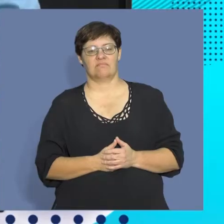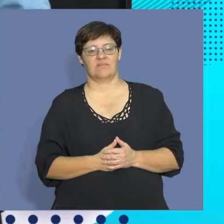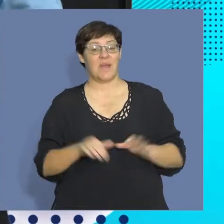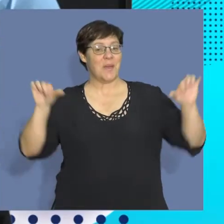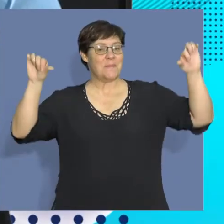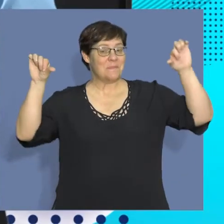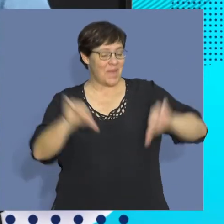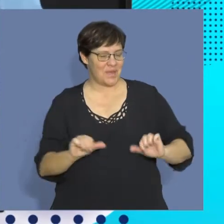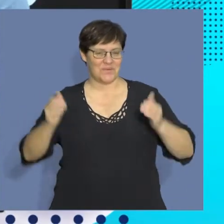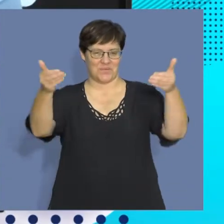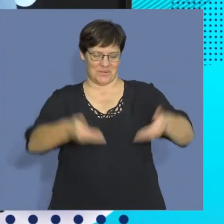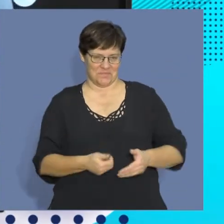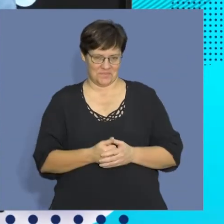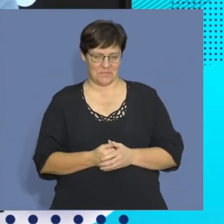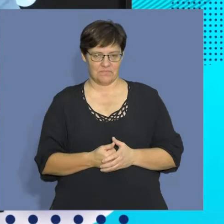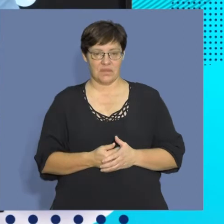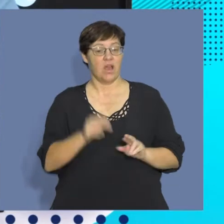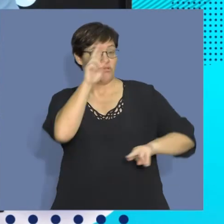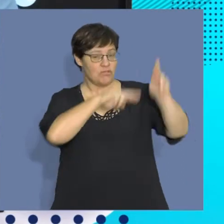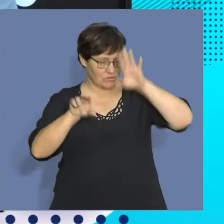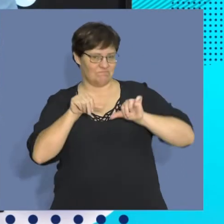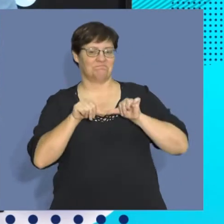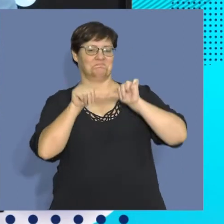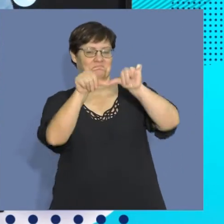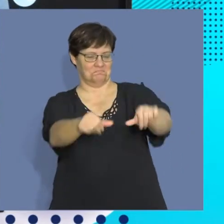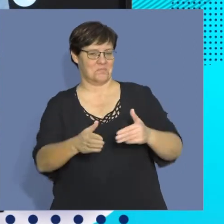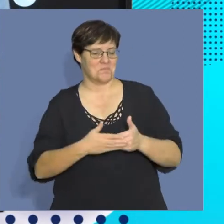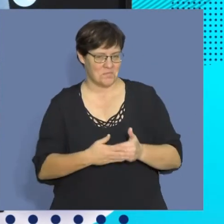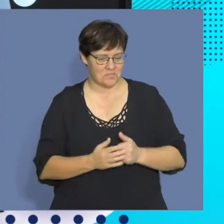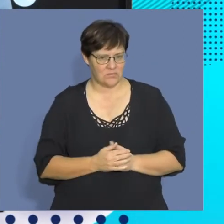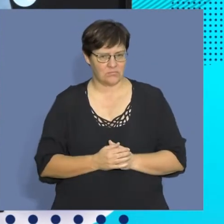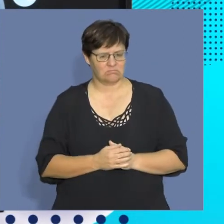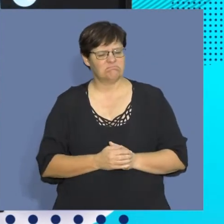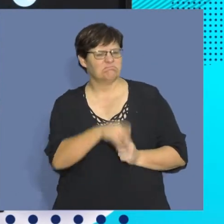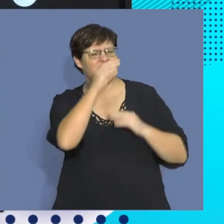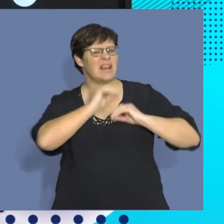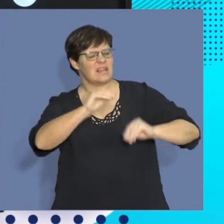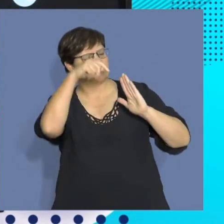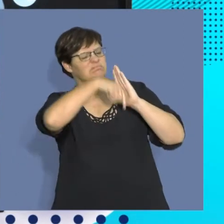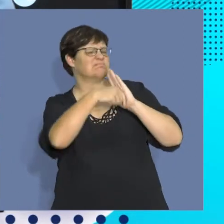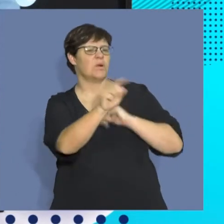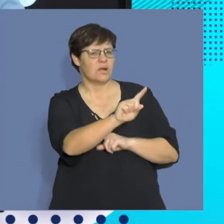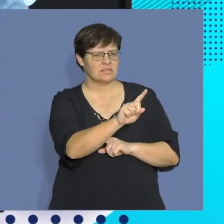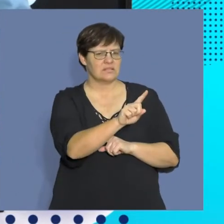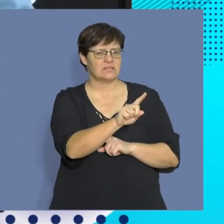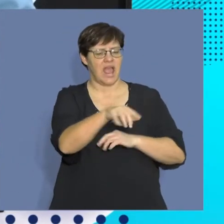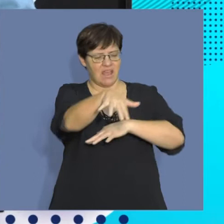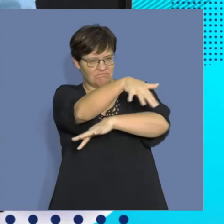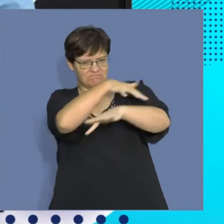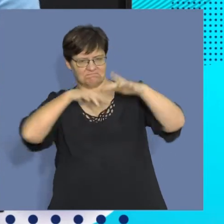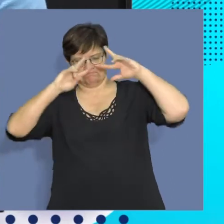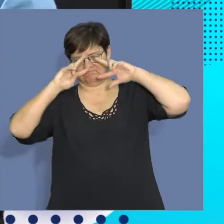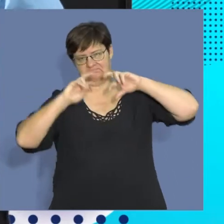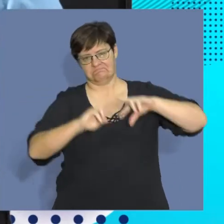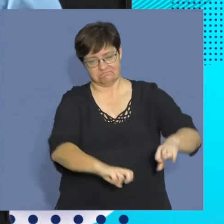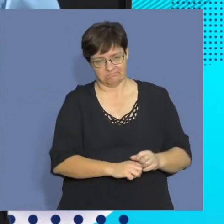Welcome back, learners. We're going to continue with our revision lesson today. The context of our lesson is that we're revising environmental studies. We've